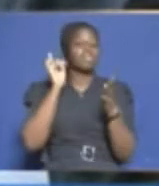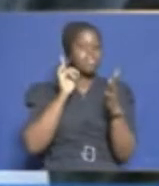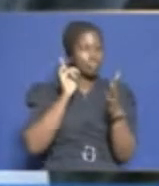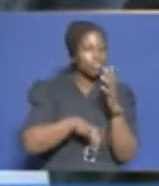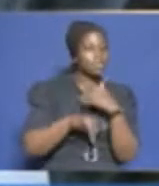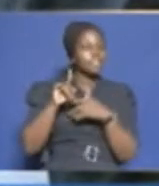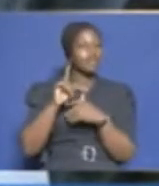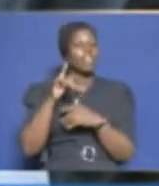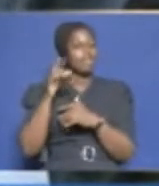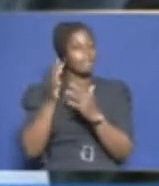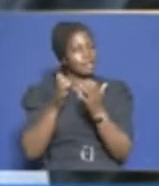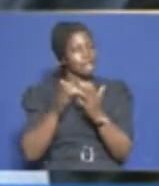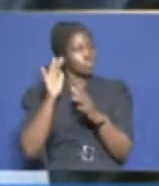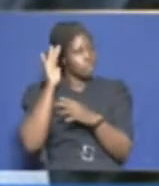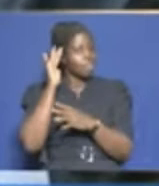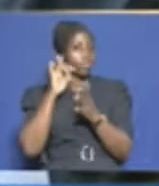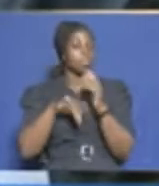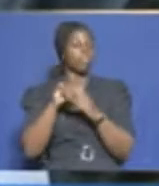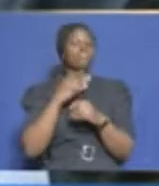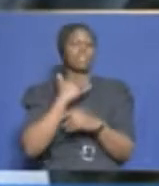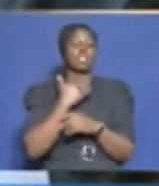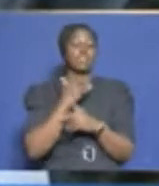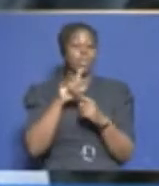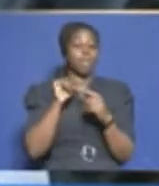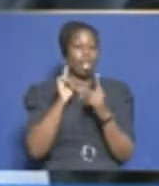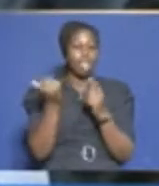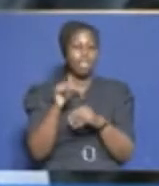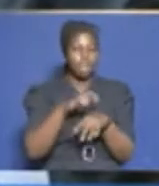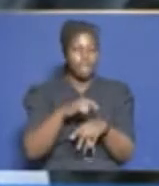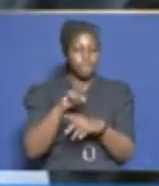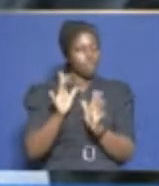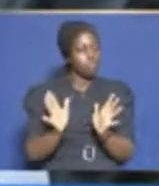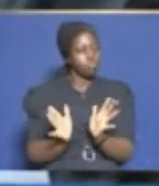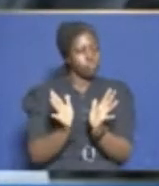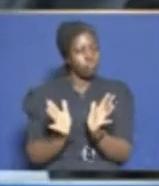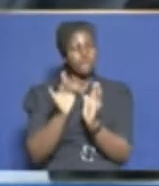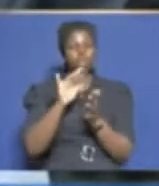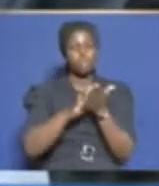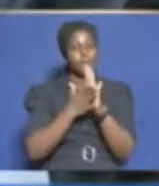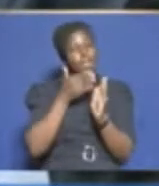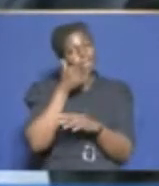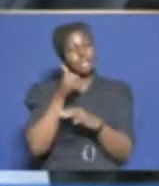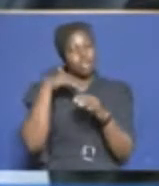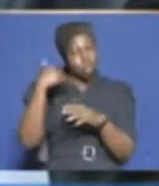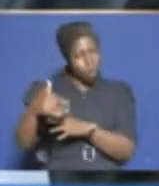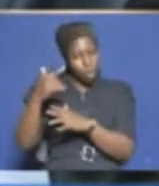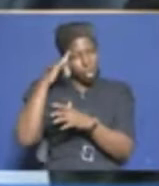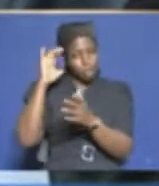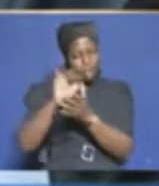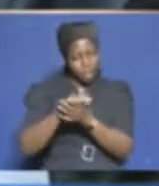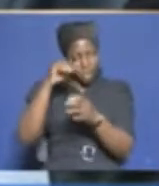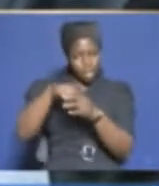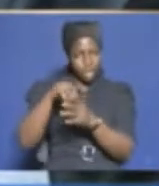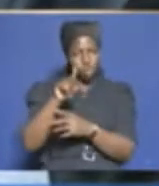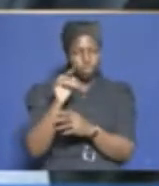it. He'd push you to be the best, and he always believed in you. You counseled my children